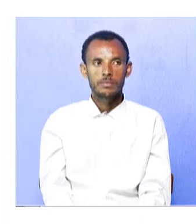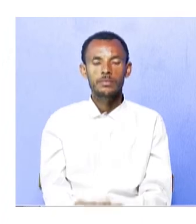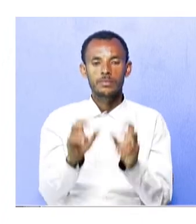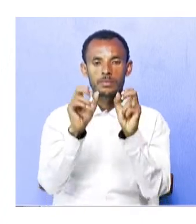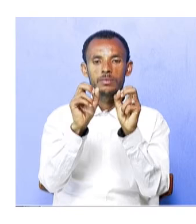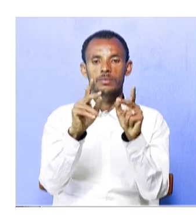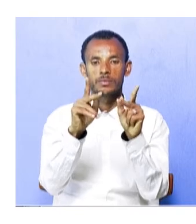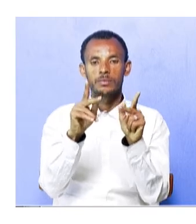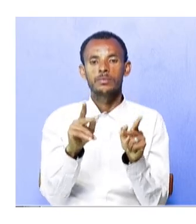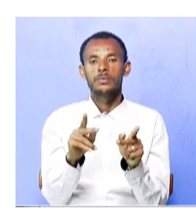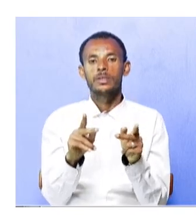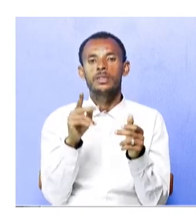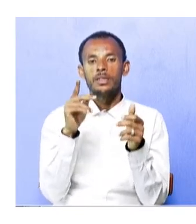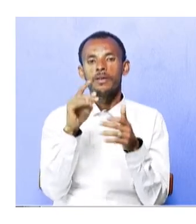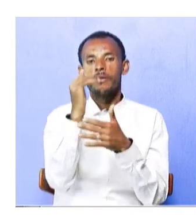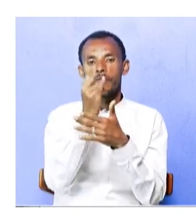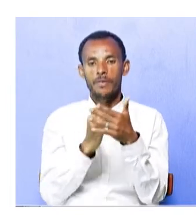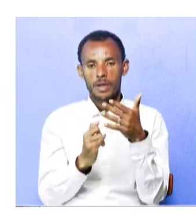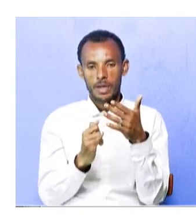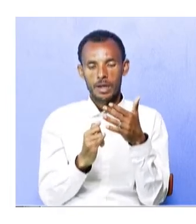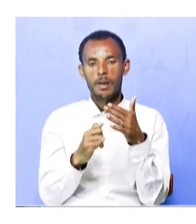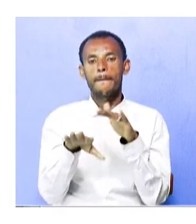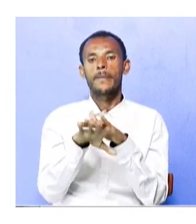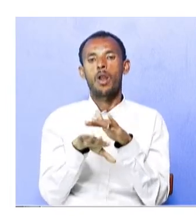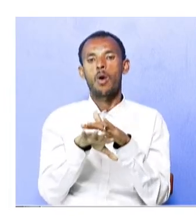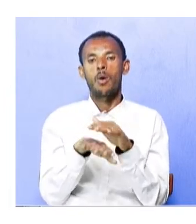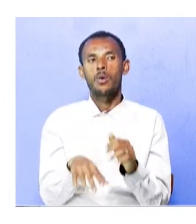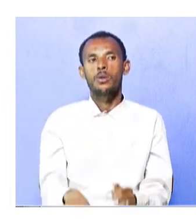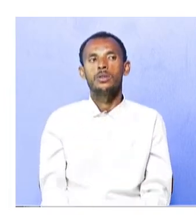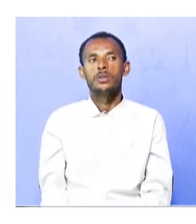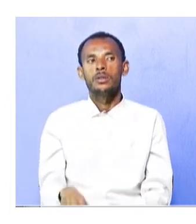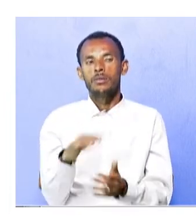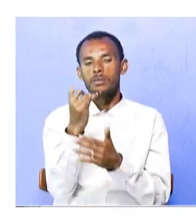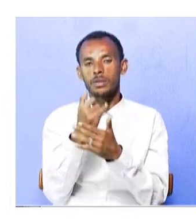Okay, in the figure below,